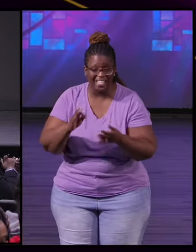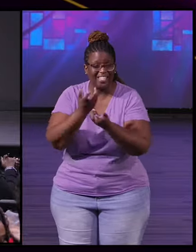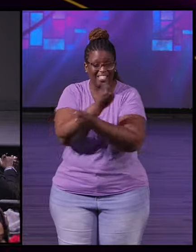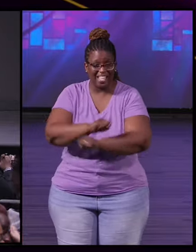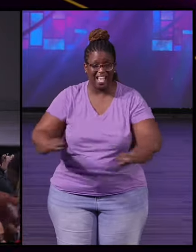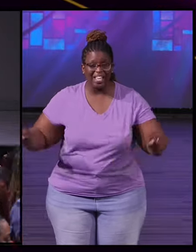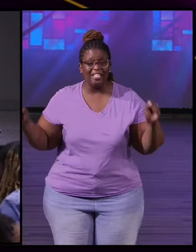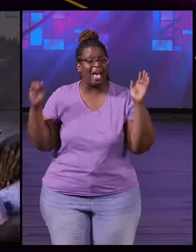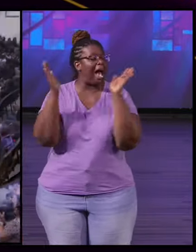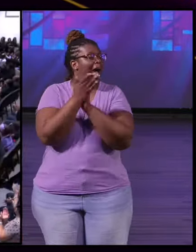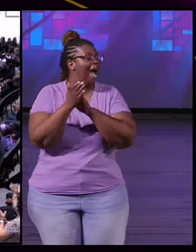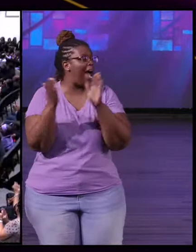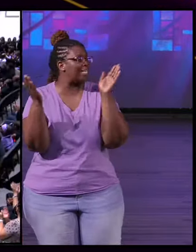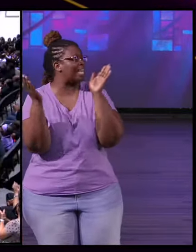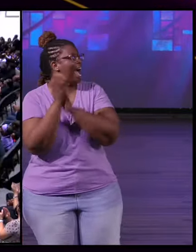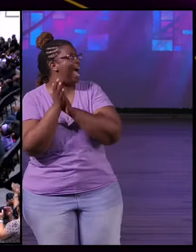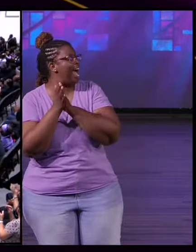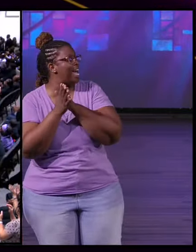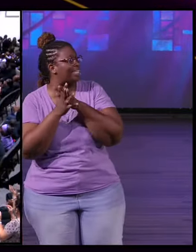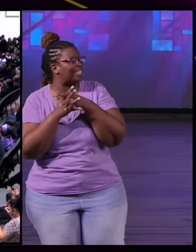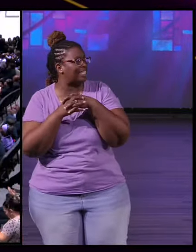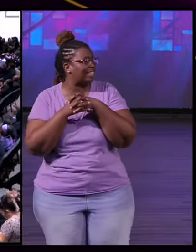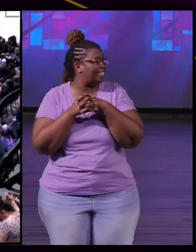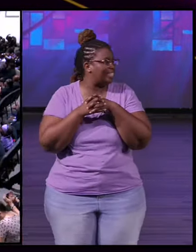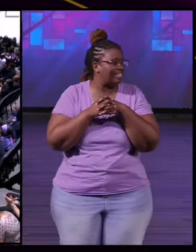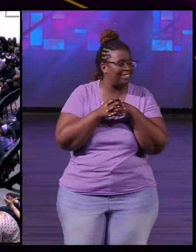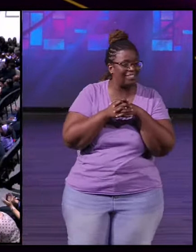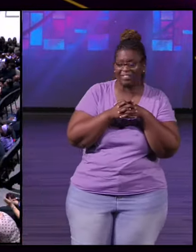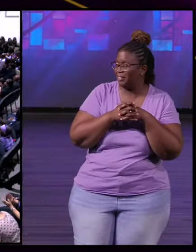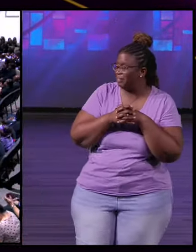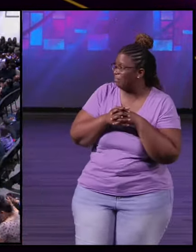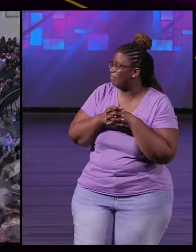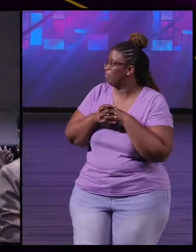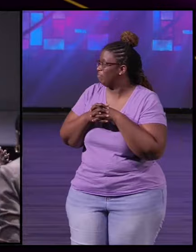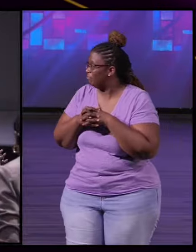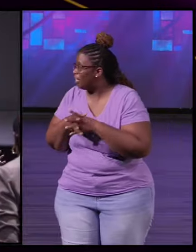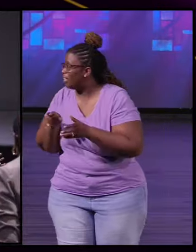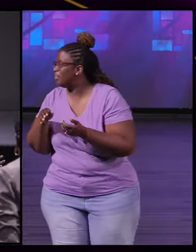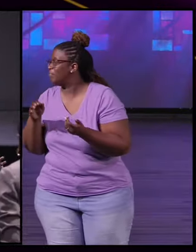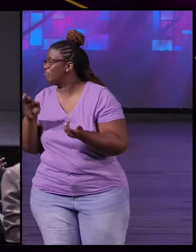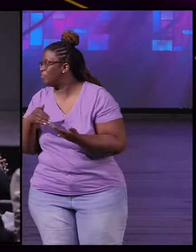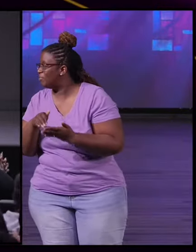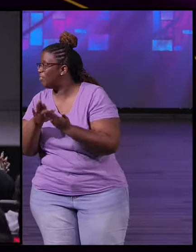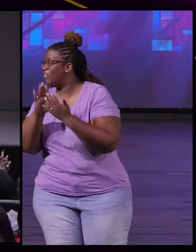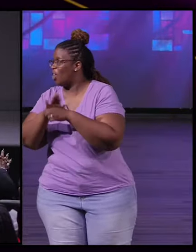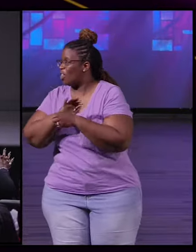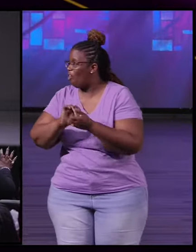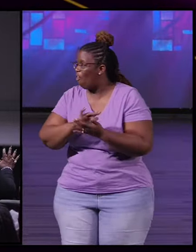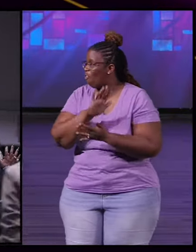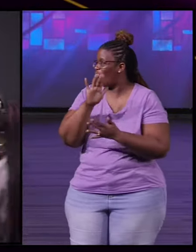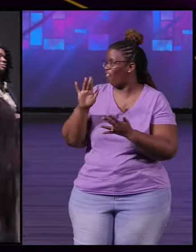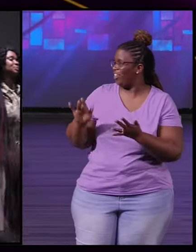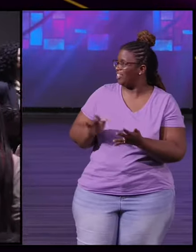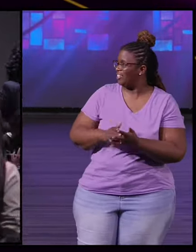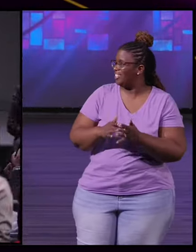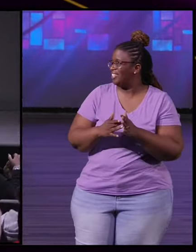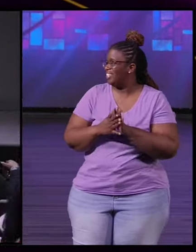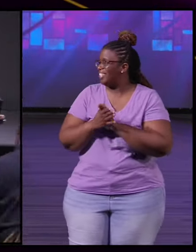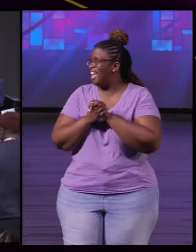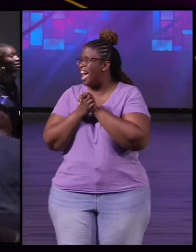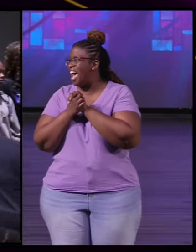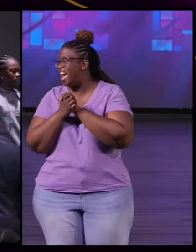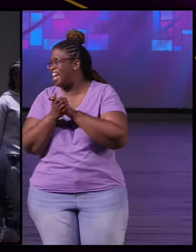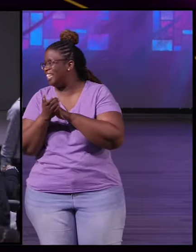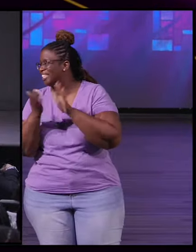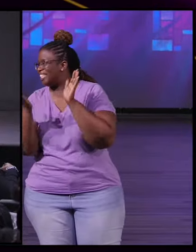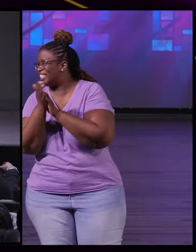Come on, family, come on. The children, may his presence go before you and behind you.